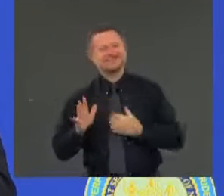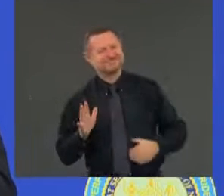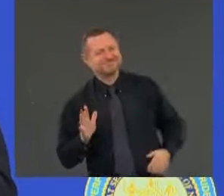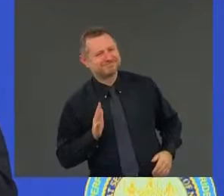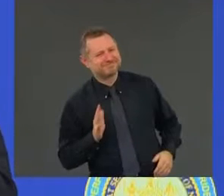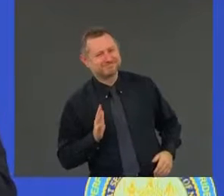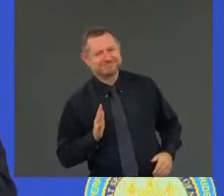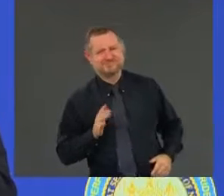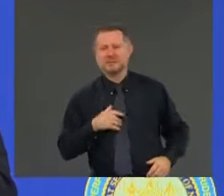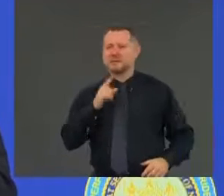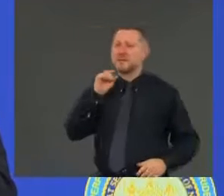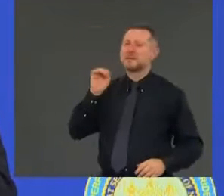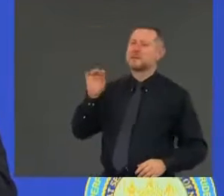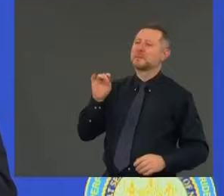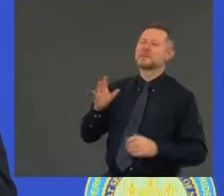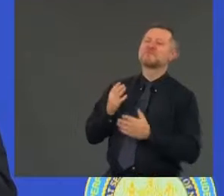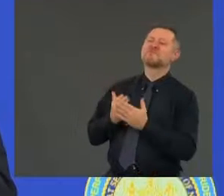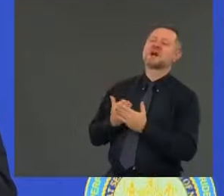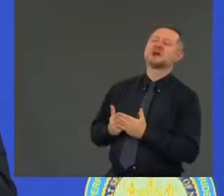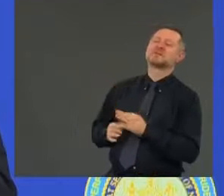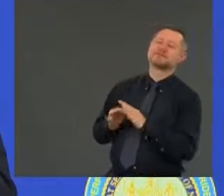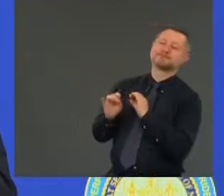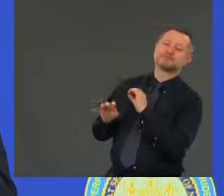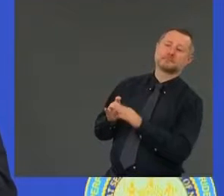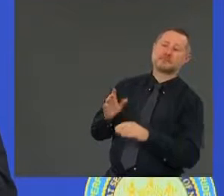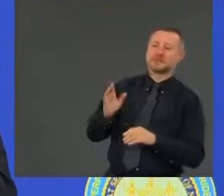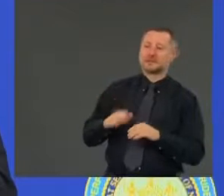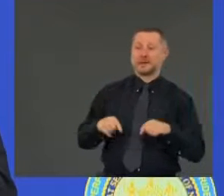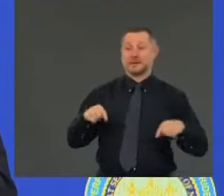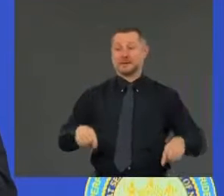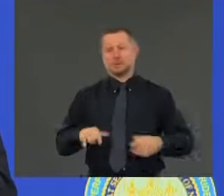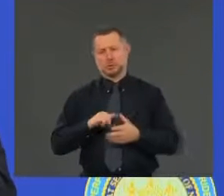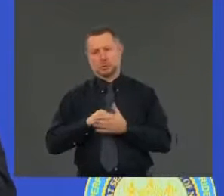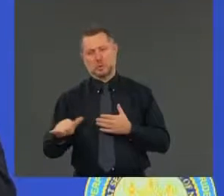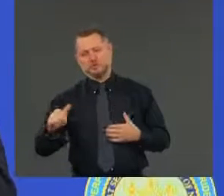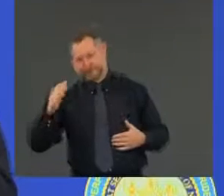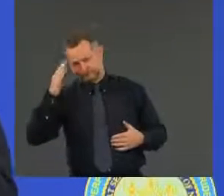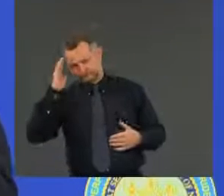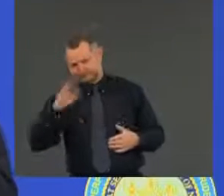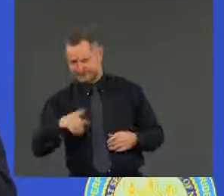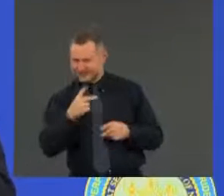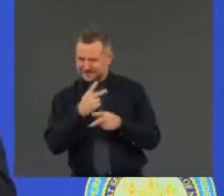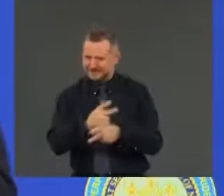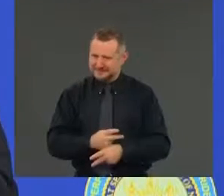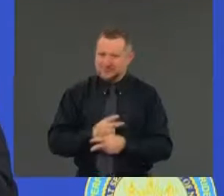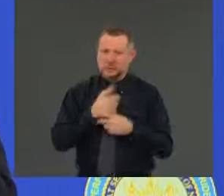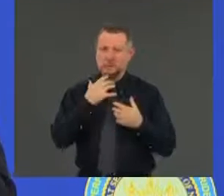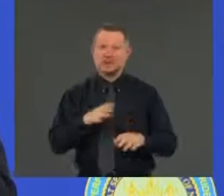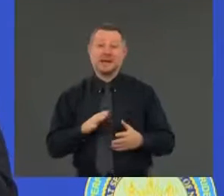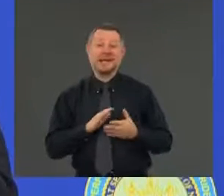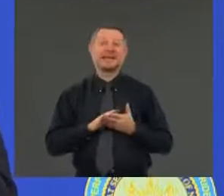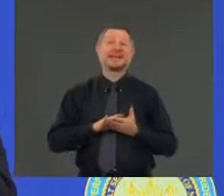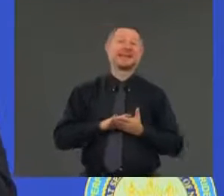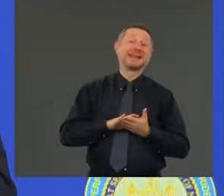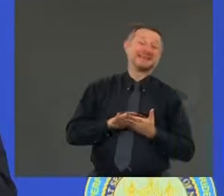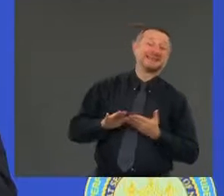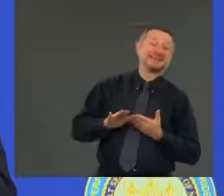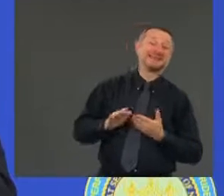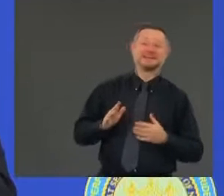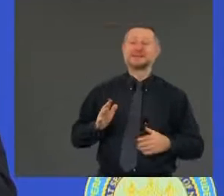some facts. But it's New York. We have to be careful that that nice and polite stays nice and